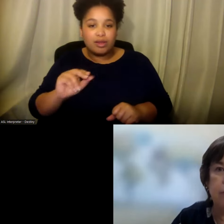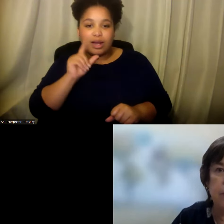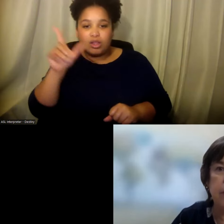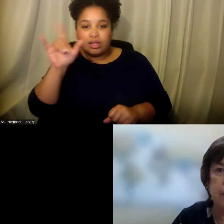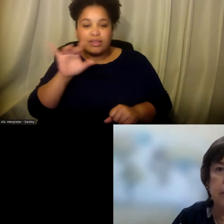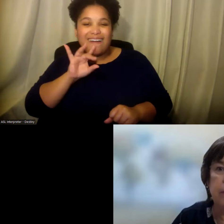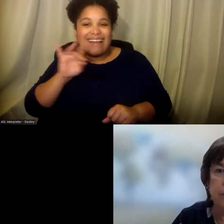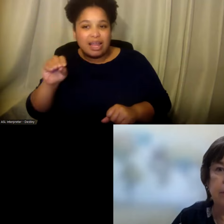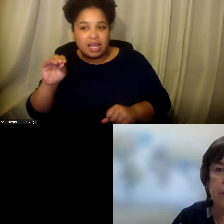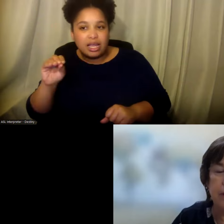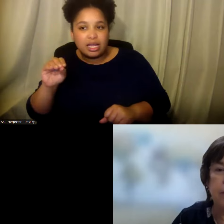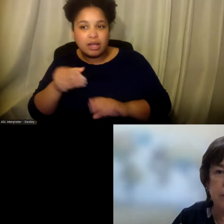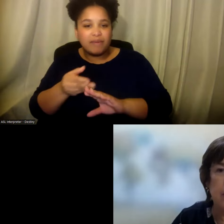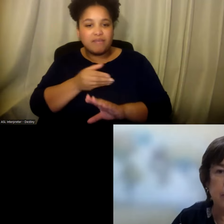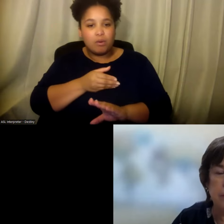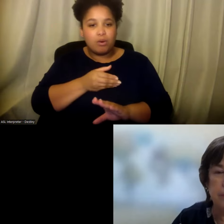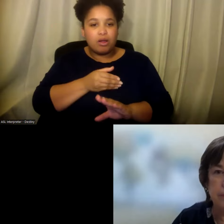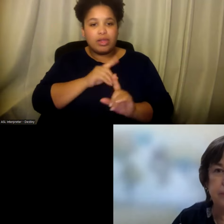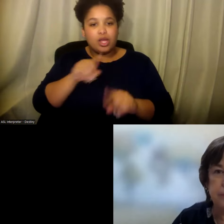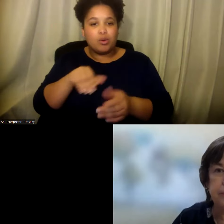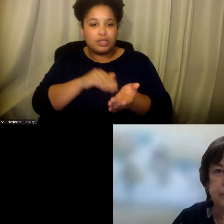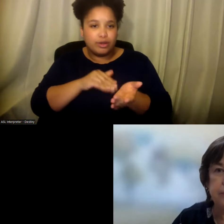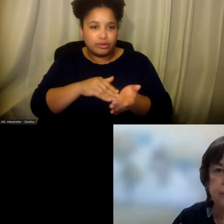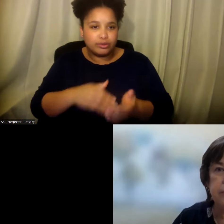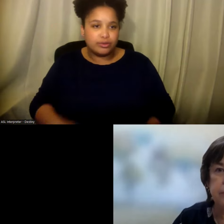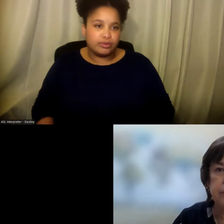80 before they need to go to the doctor.